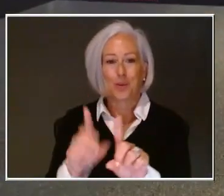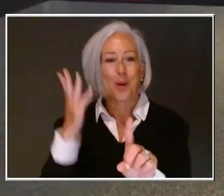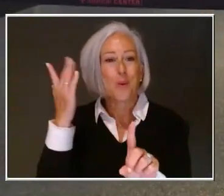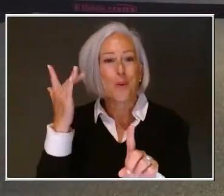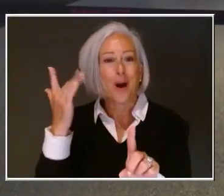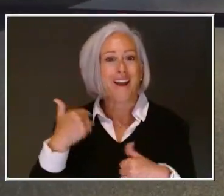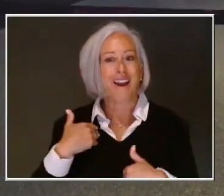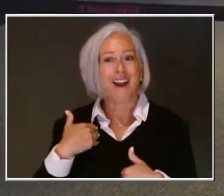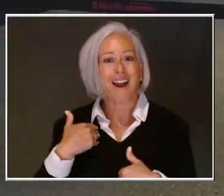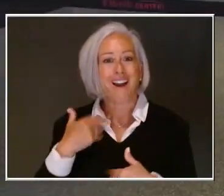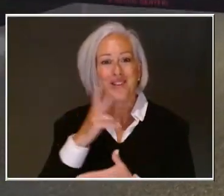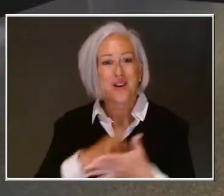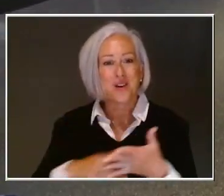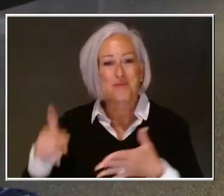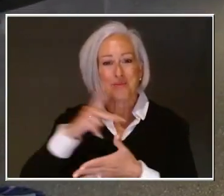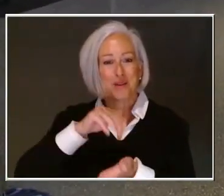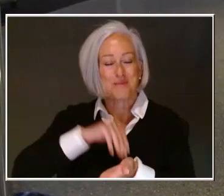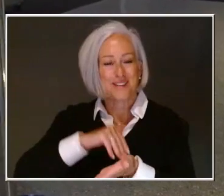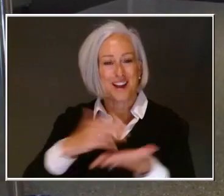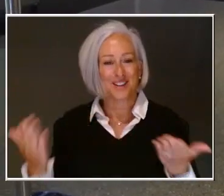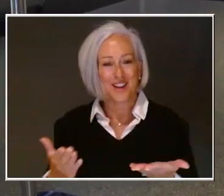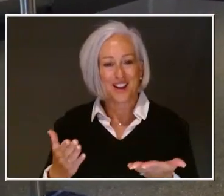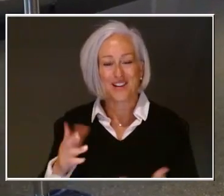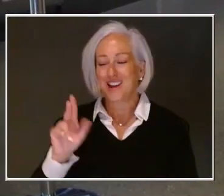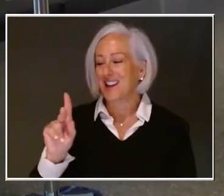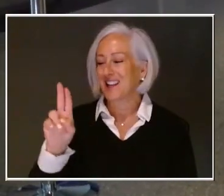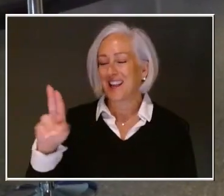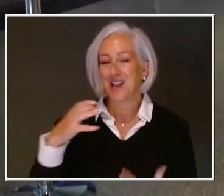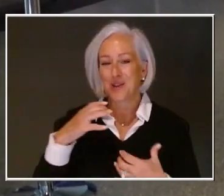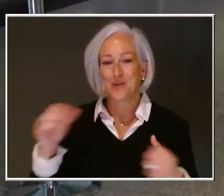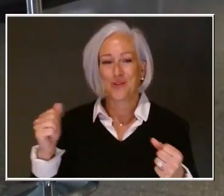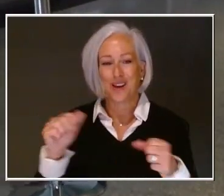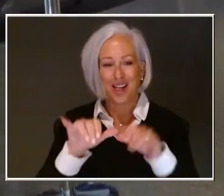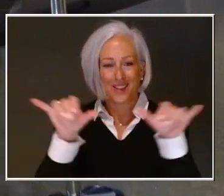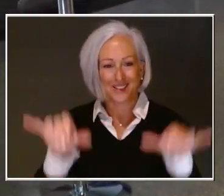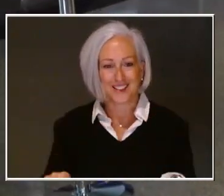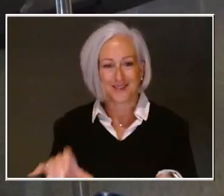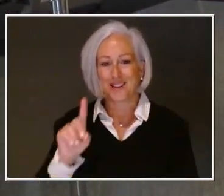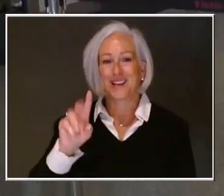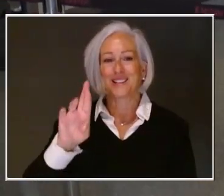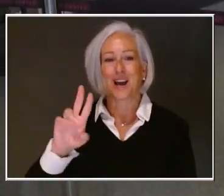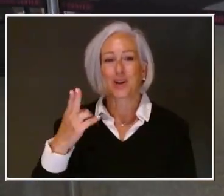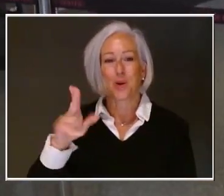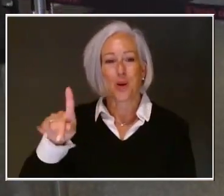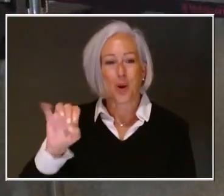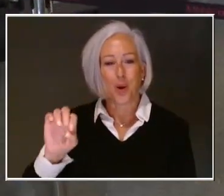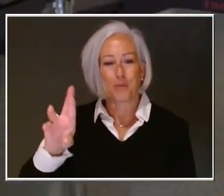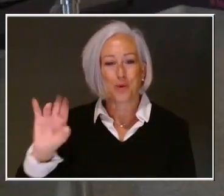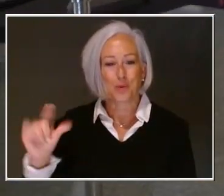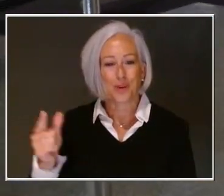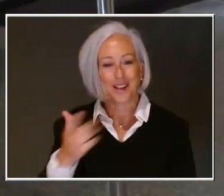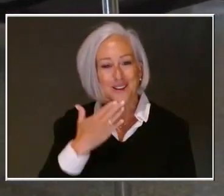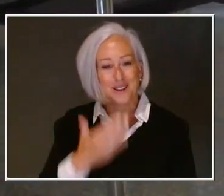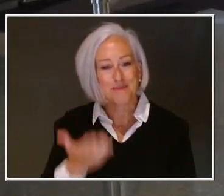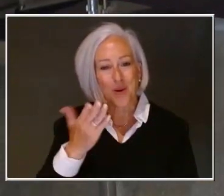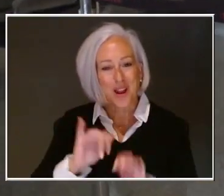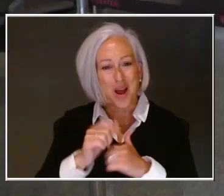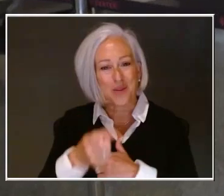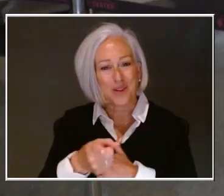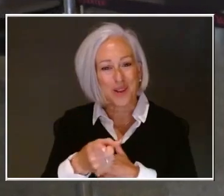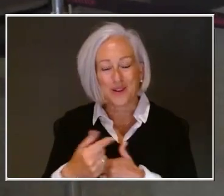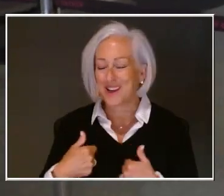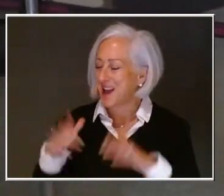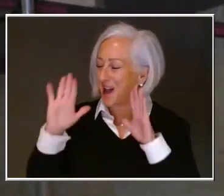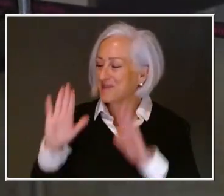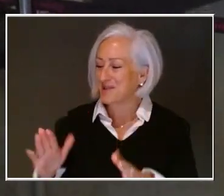and urgent care center here at the University of Kansas Health System. I'm here with Dr. Hope Ring here. You are the physician here. Good morning. How are you? I'm great. Good